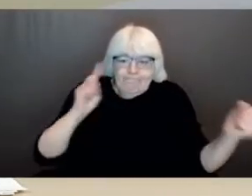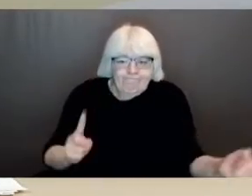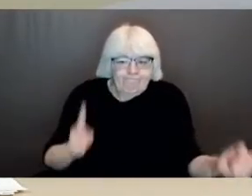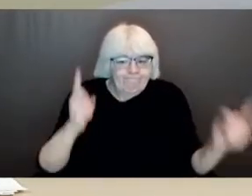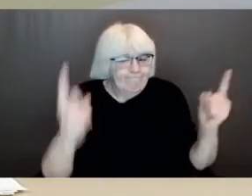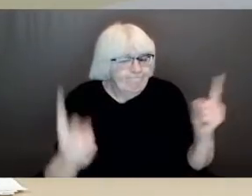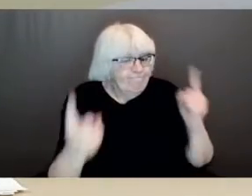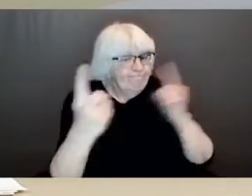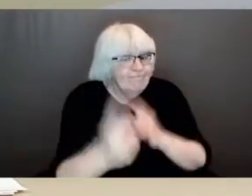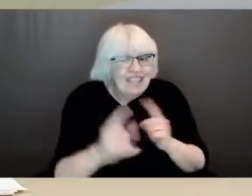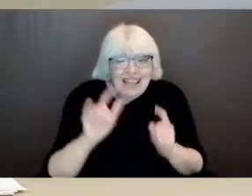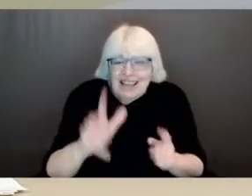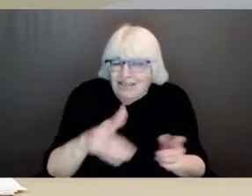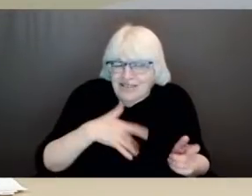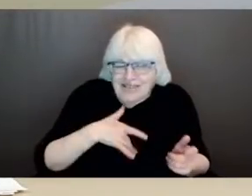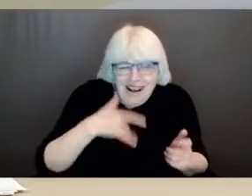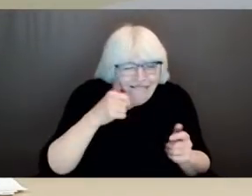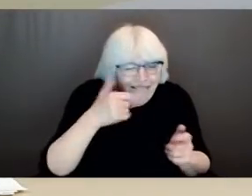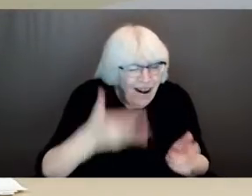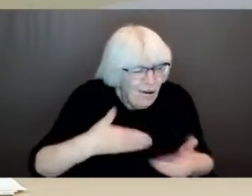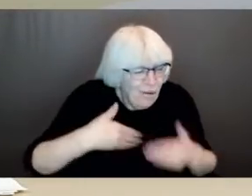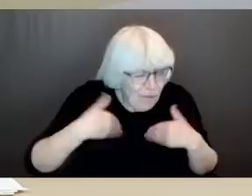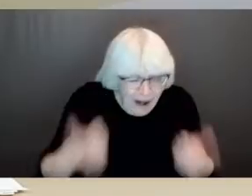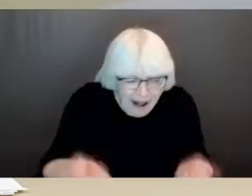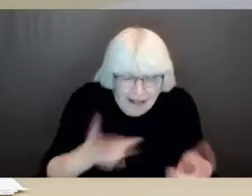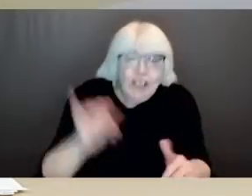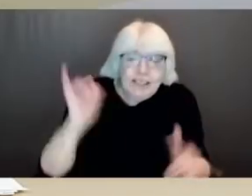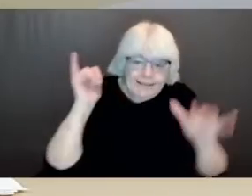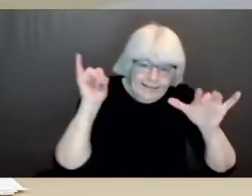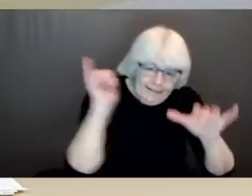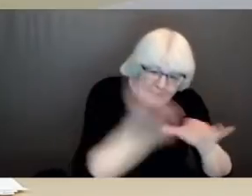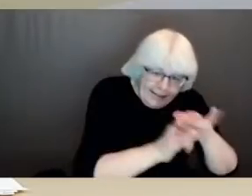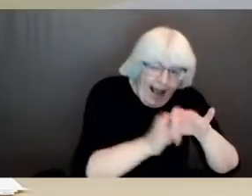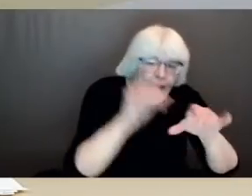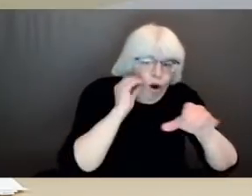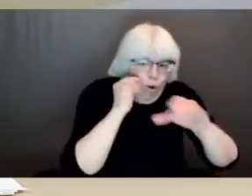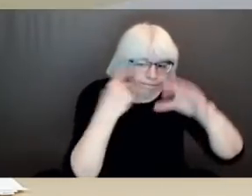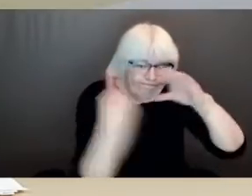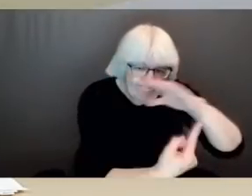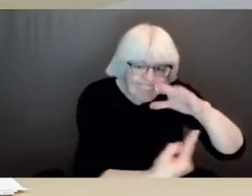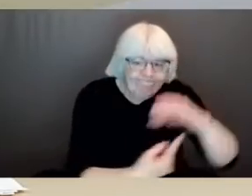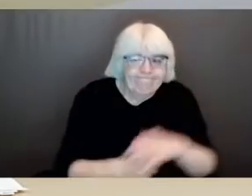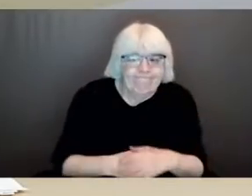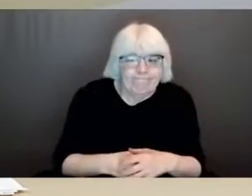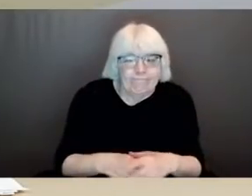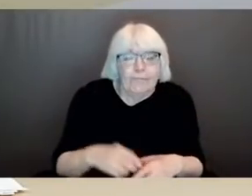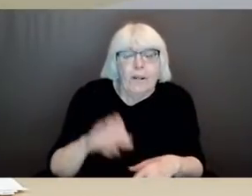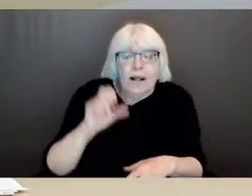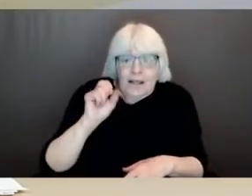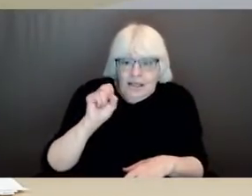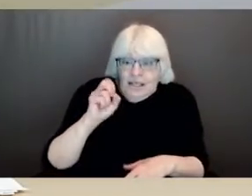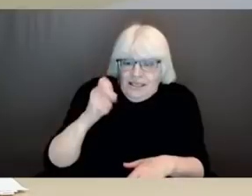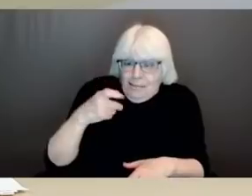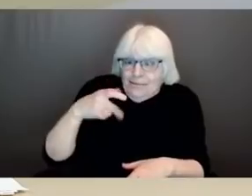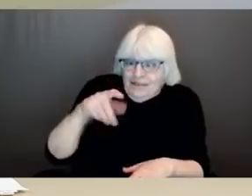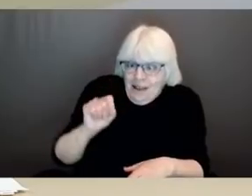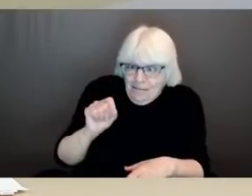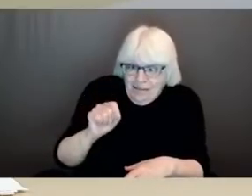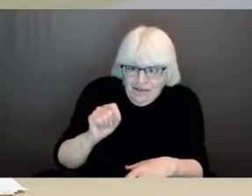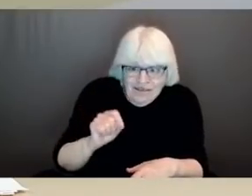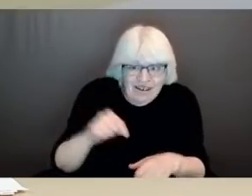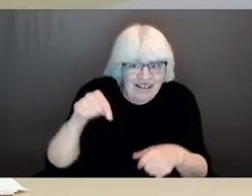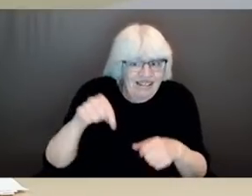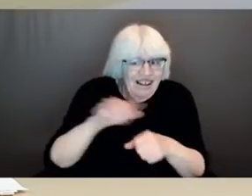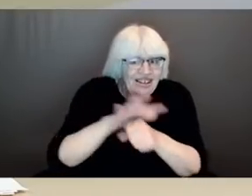In early September, in order to protect our province from potential spread of COVID-19 as Canada was entering the fourth wave,